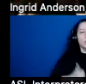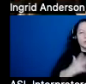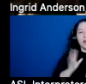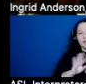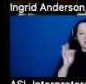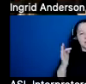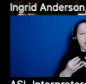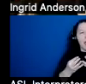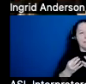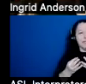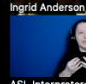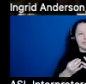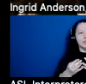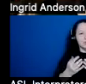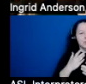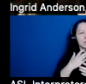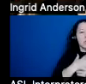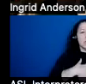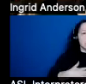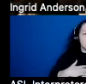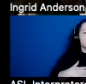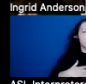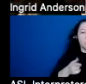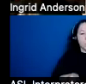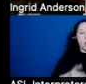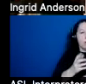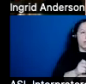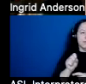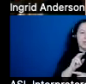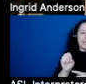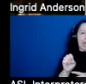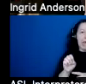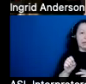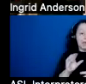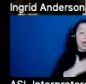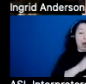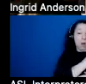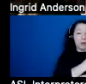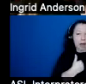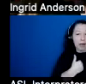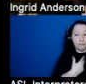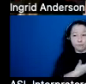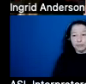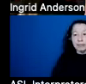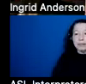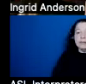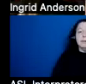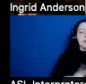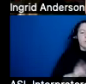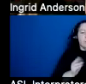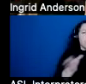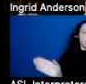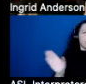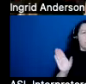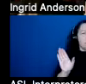families to access while receiving SANEs at our hospital. And of course, these broader implications for social